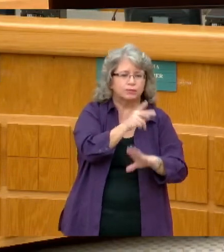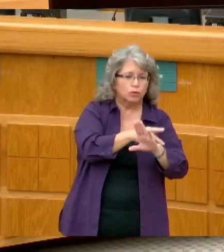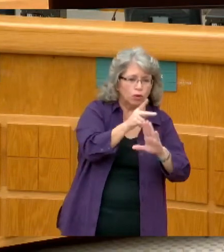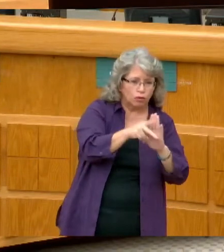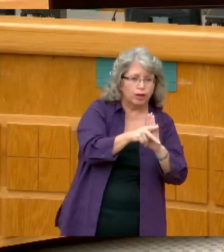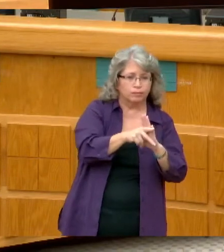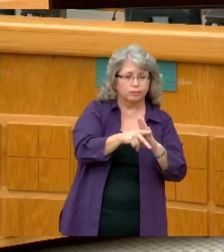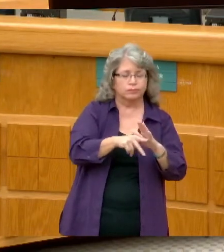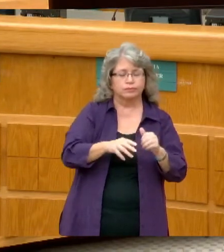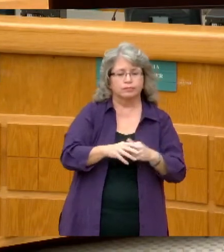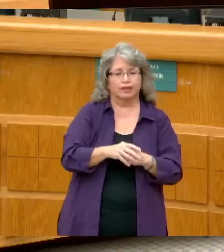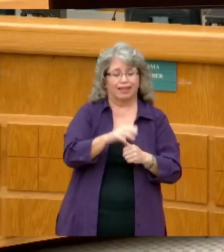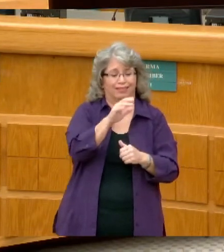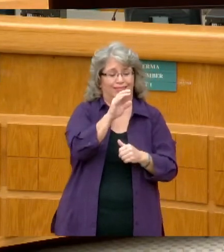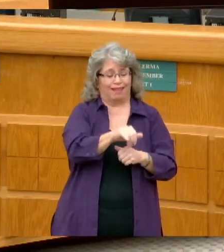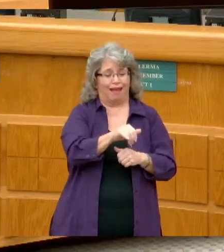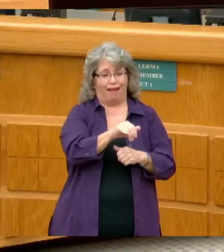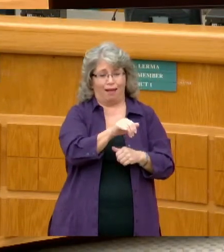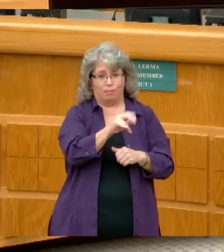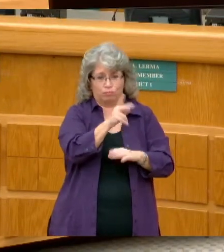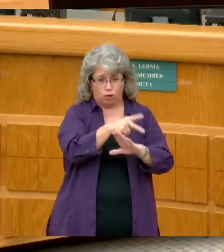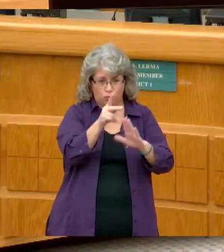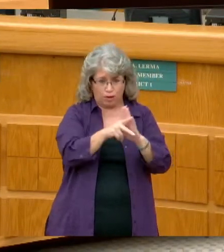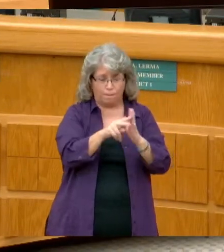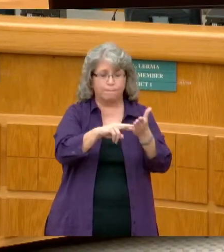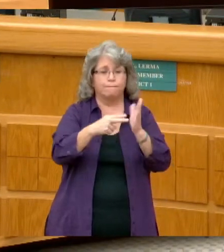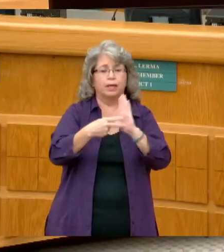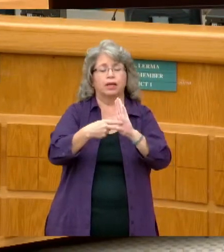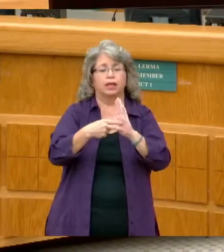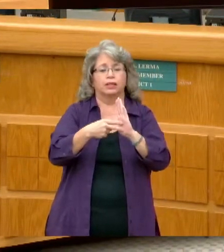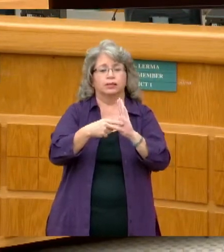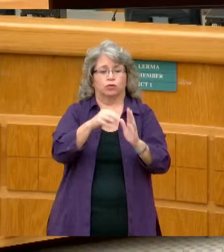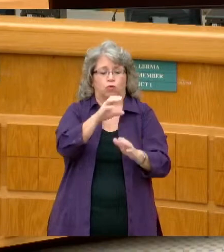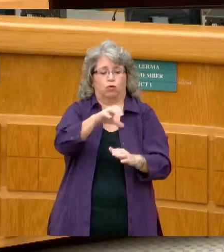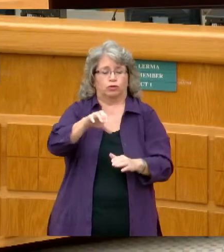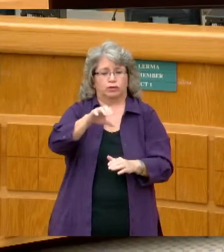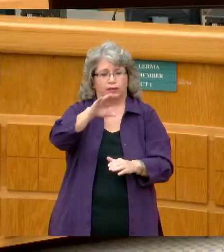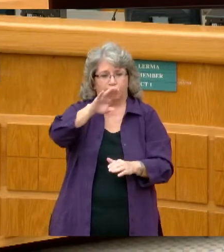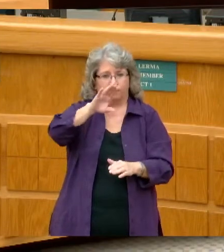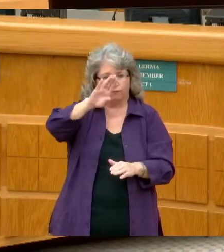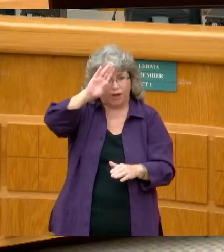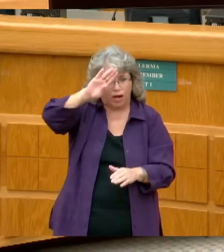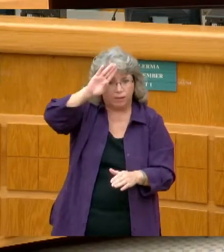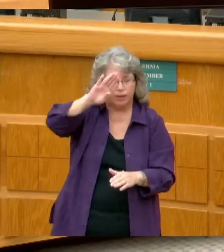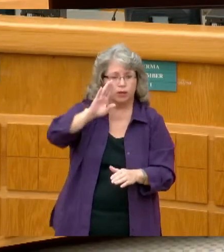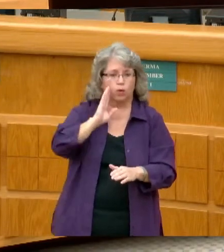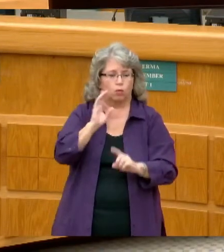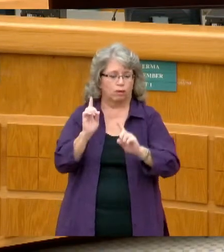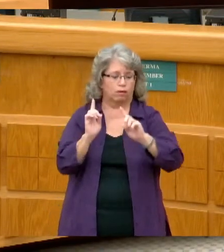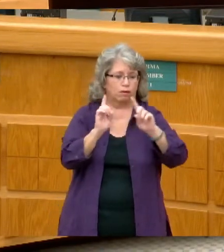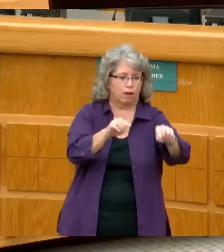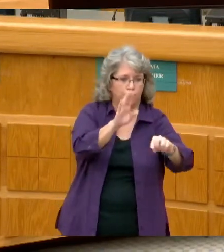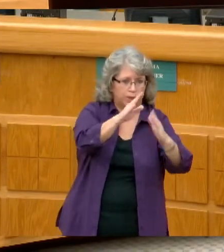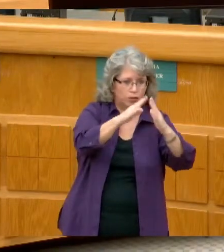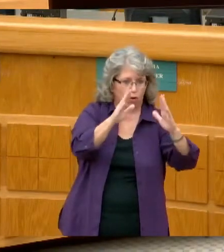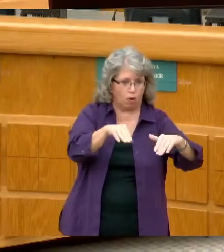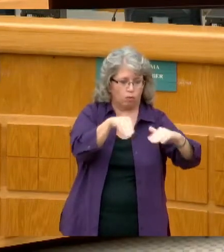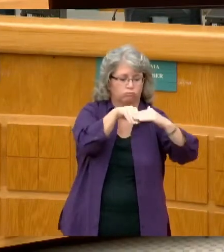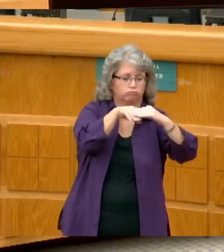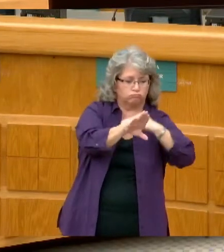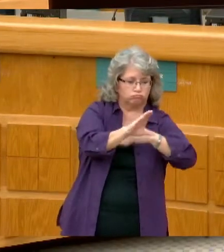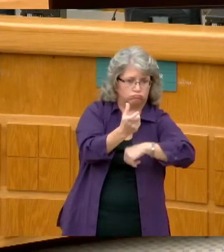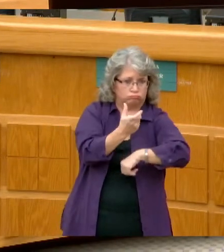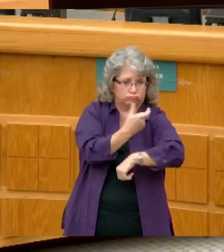a Corpus Christi firefighter will visit your home and safely administer the vaccine.